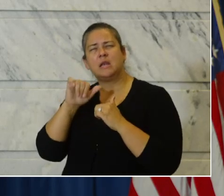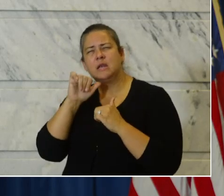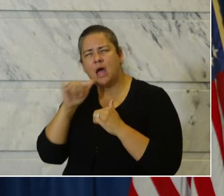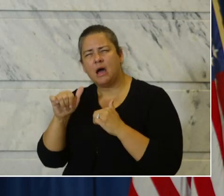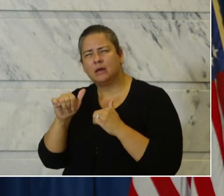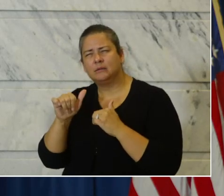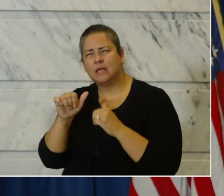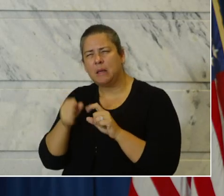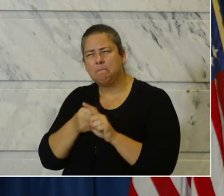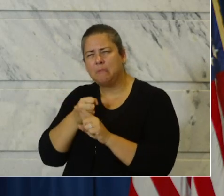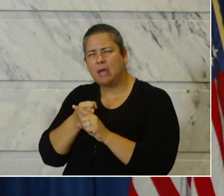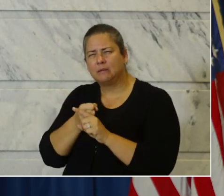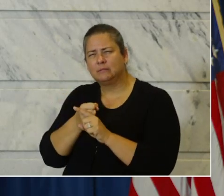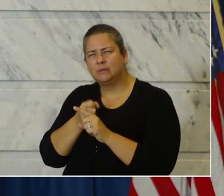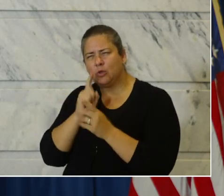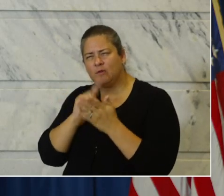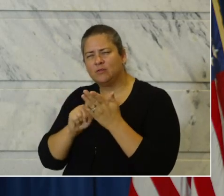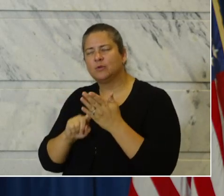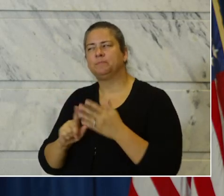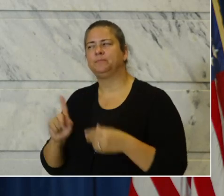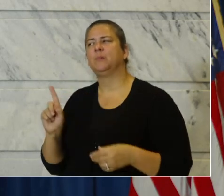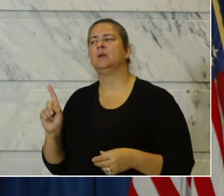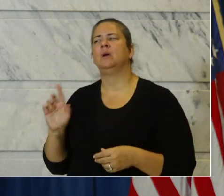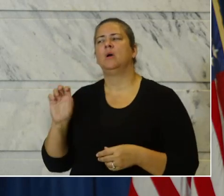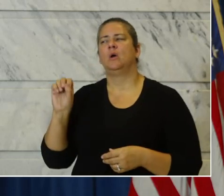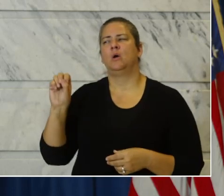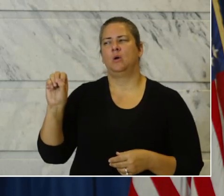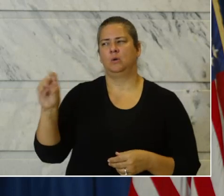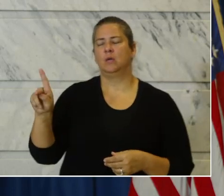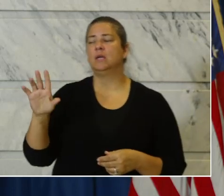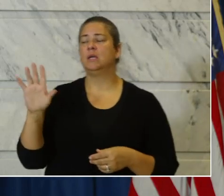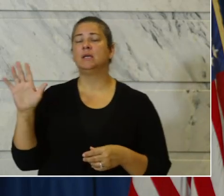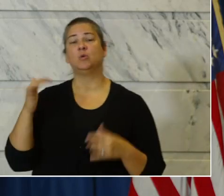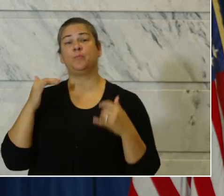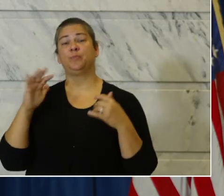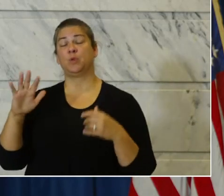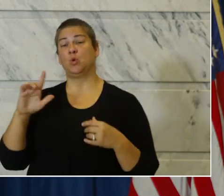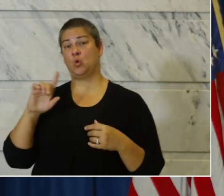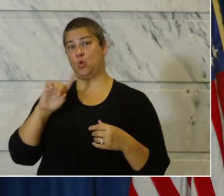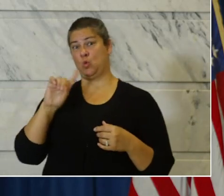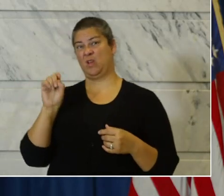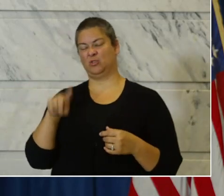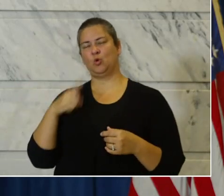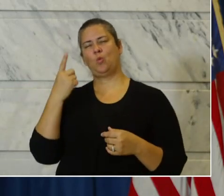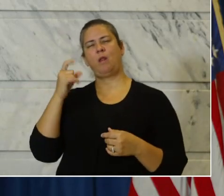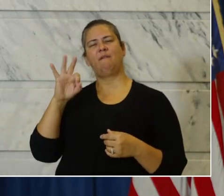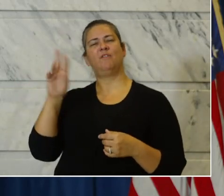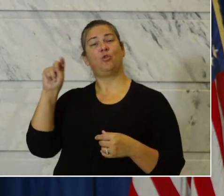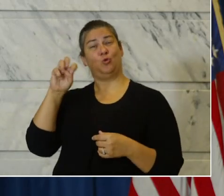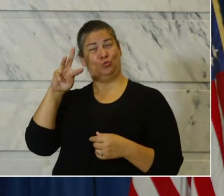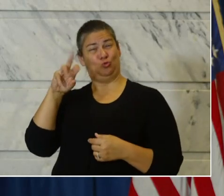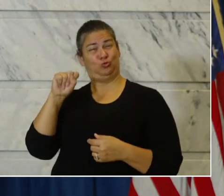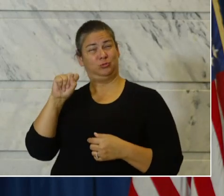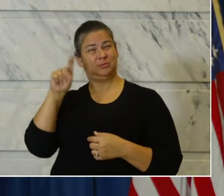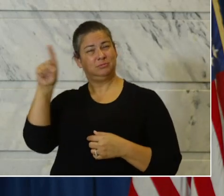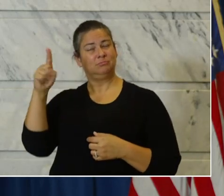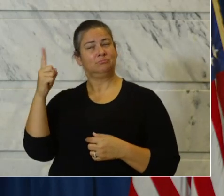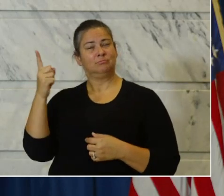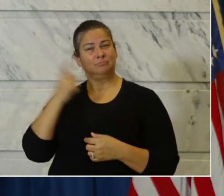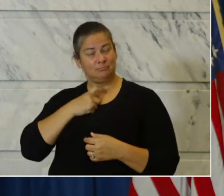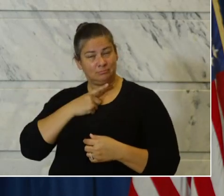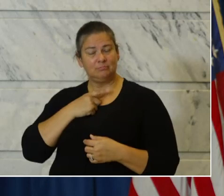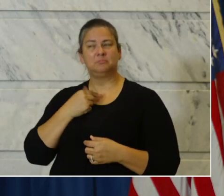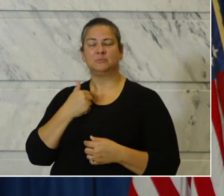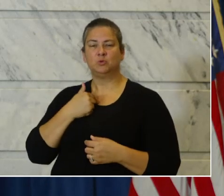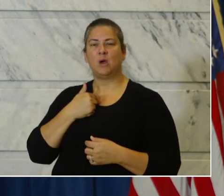So today, the question is on one of the cable news shows. I talked about how I believe that the Attorney